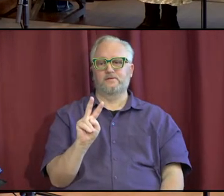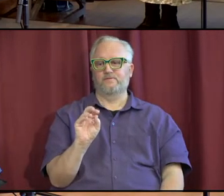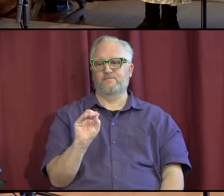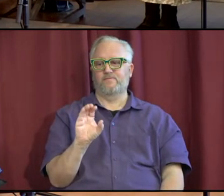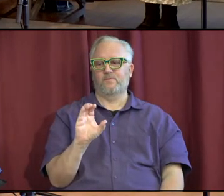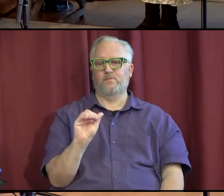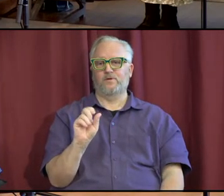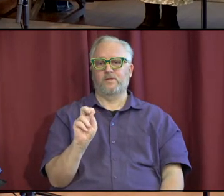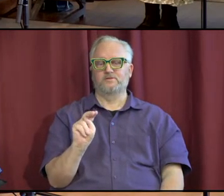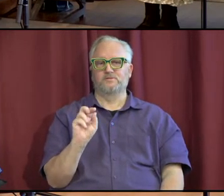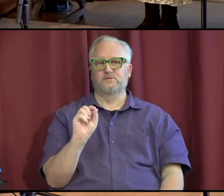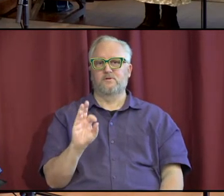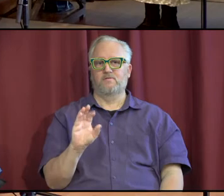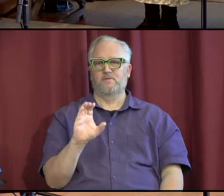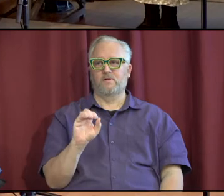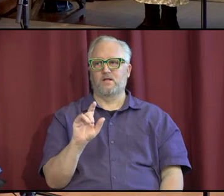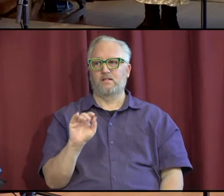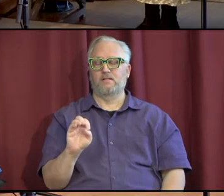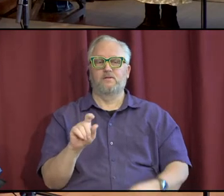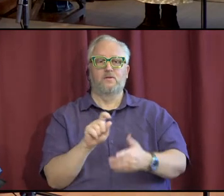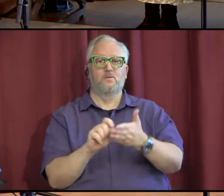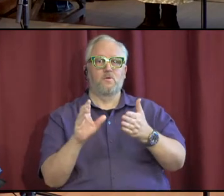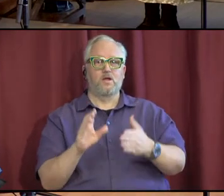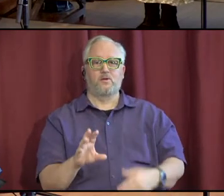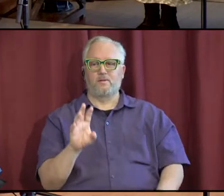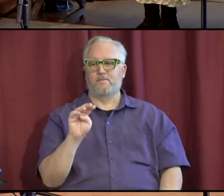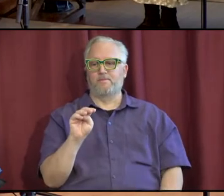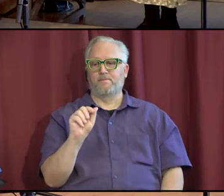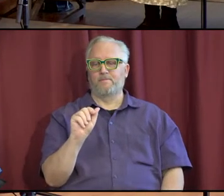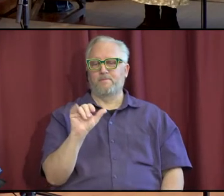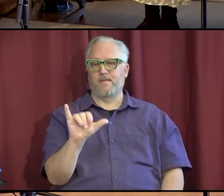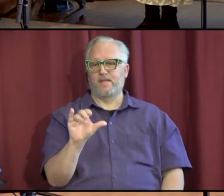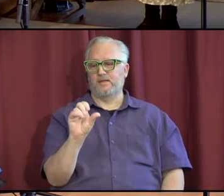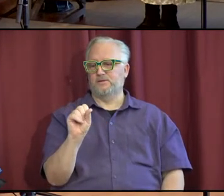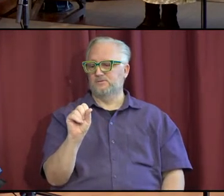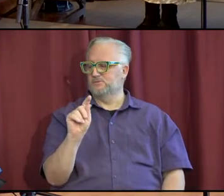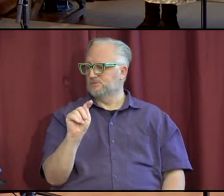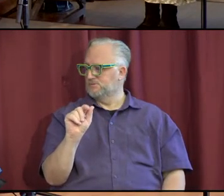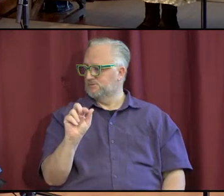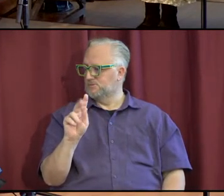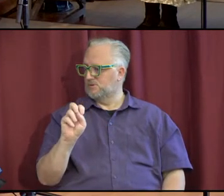Kali by May Starton.